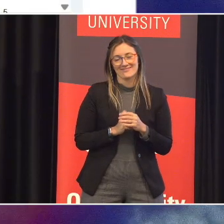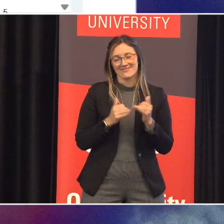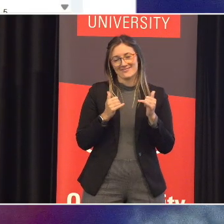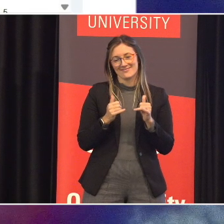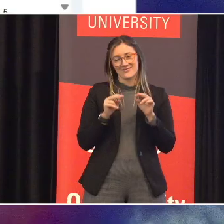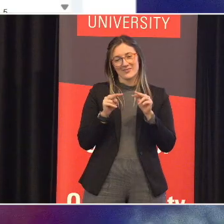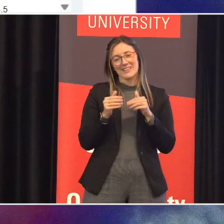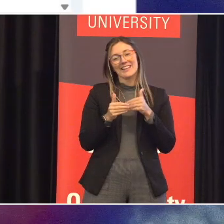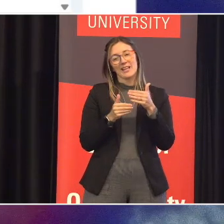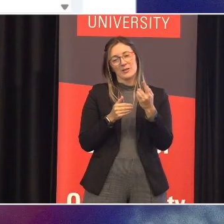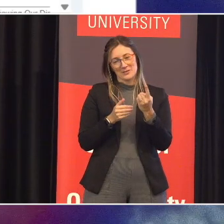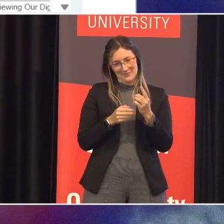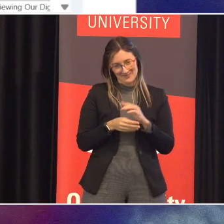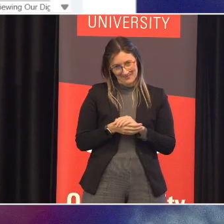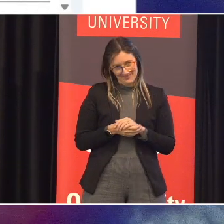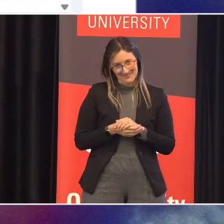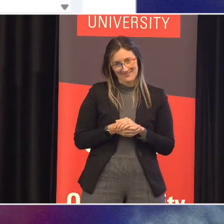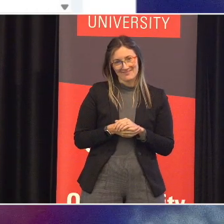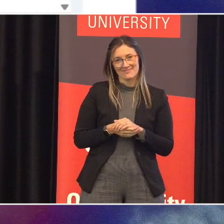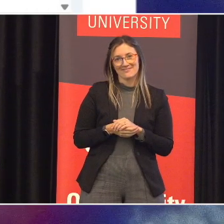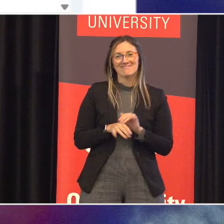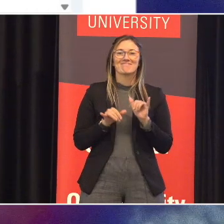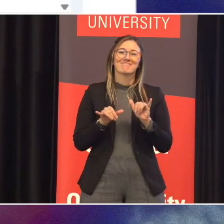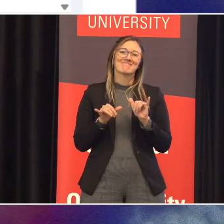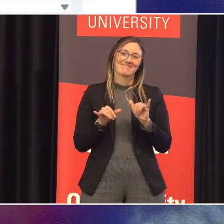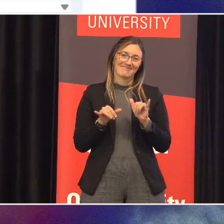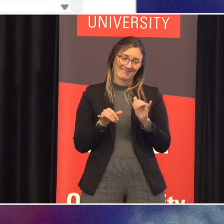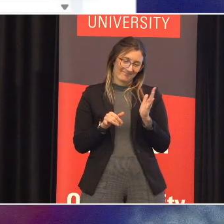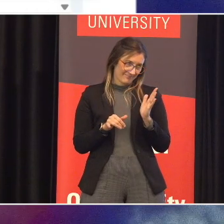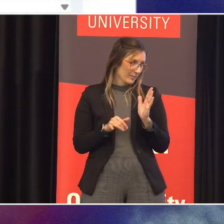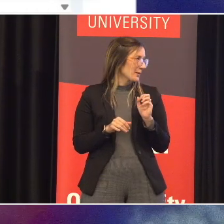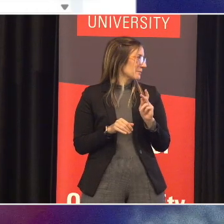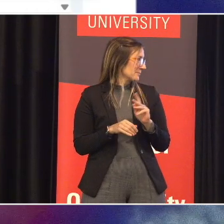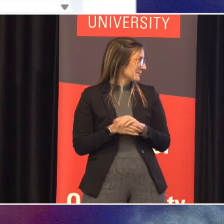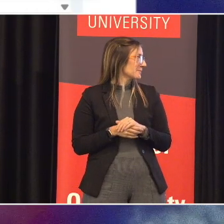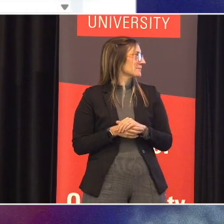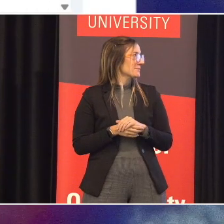Come on. Oh, that's it. All right.